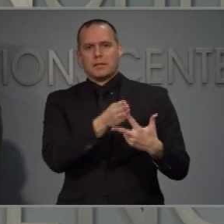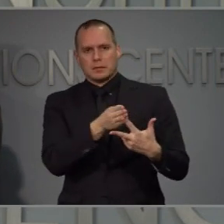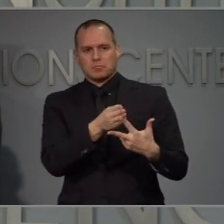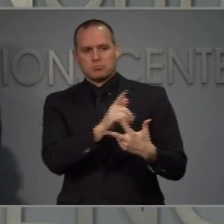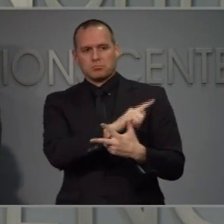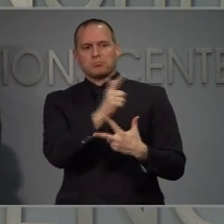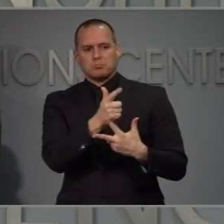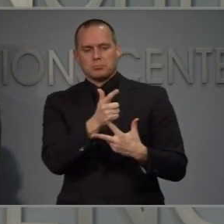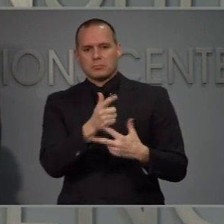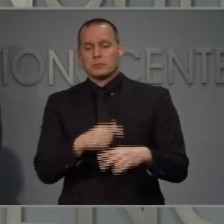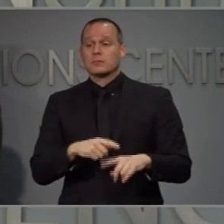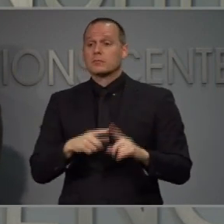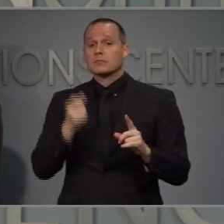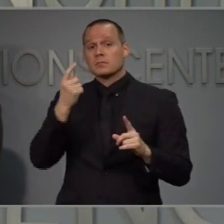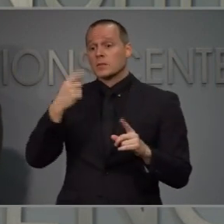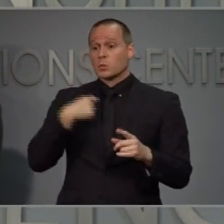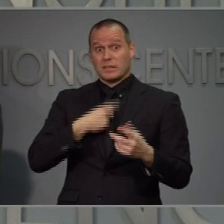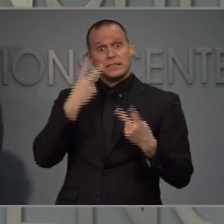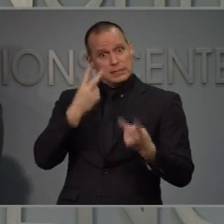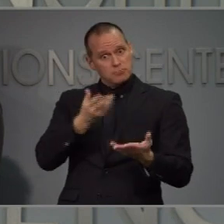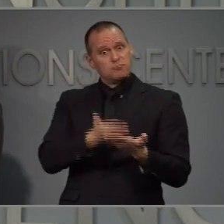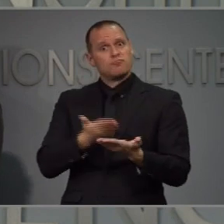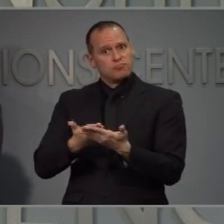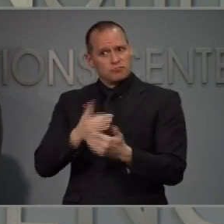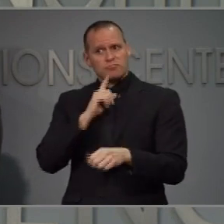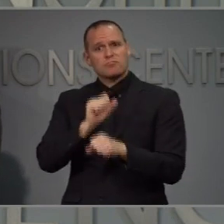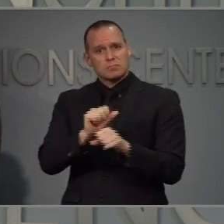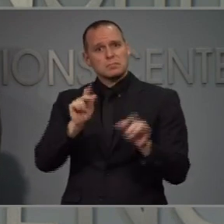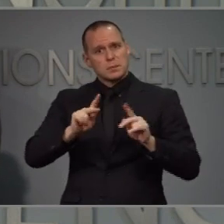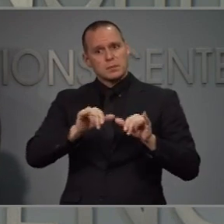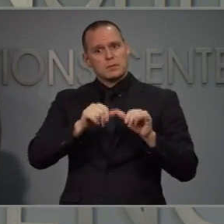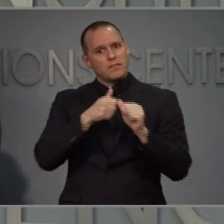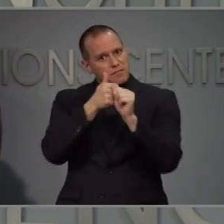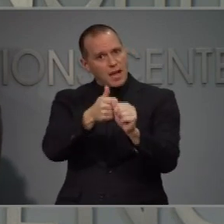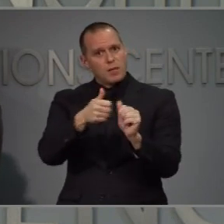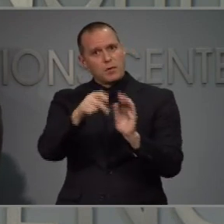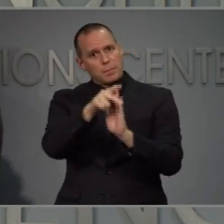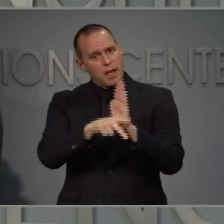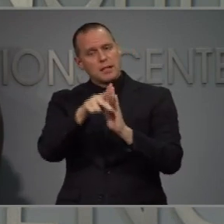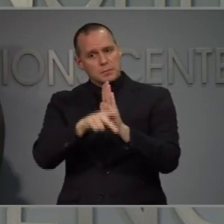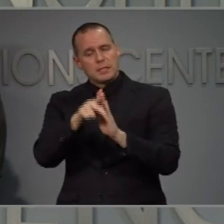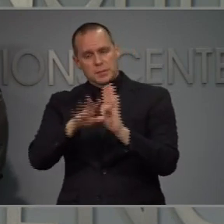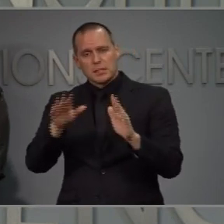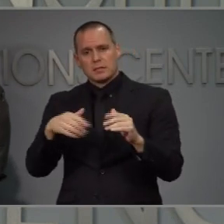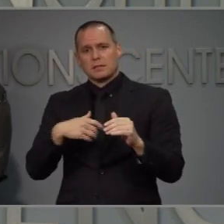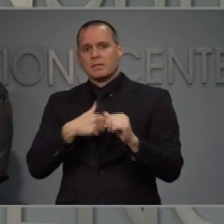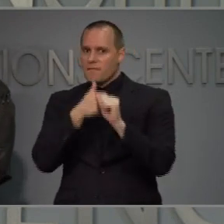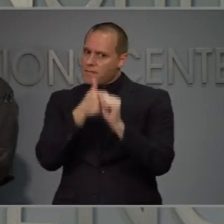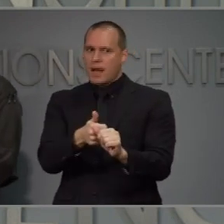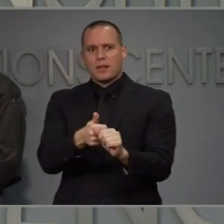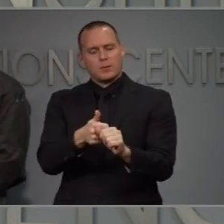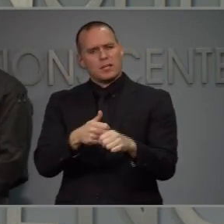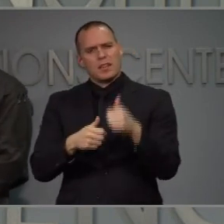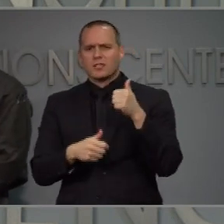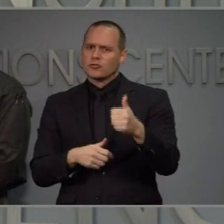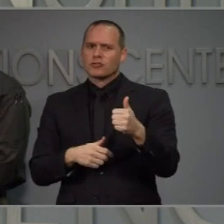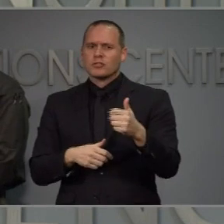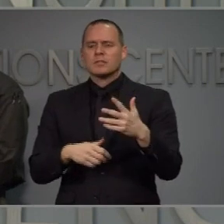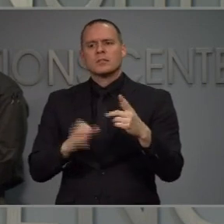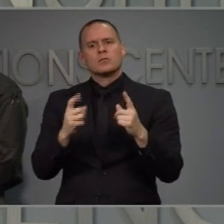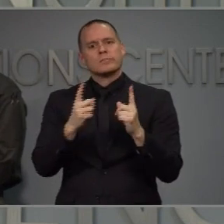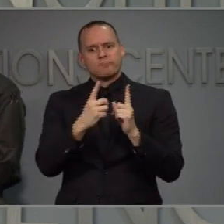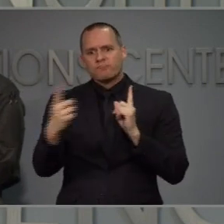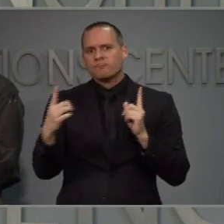pretty good job in abiding by the orders and really trying on their social